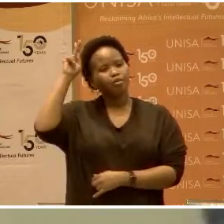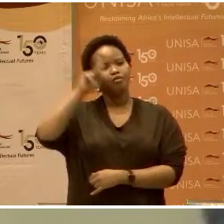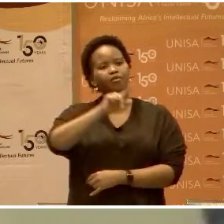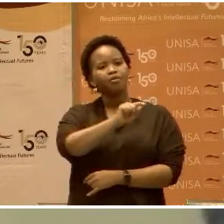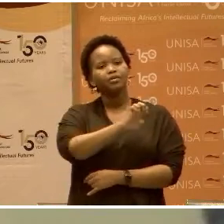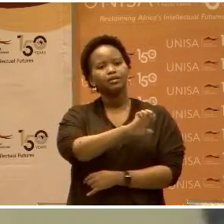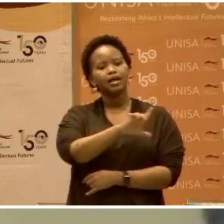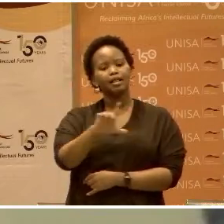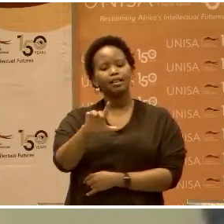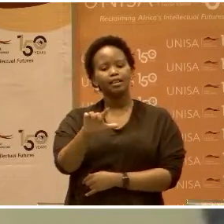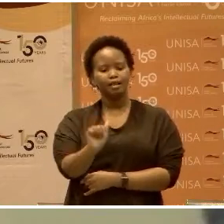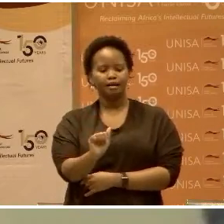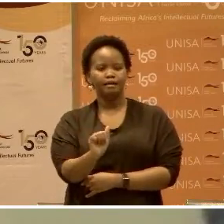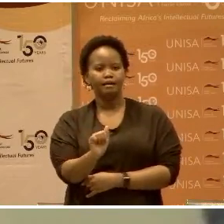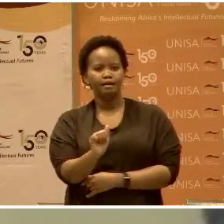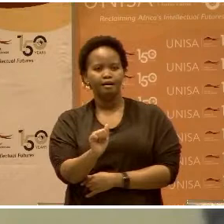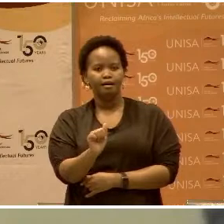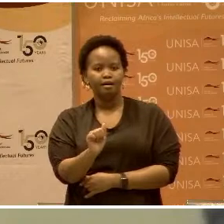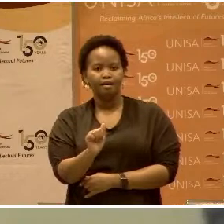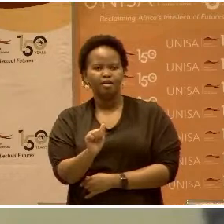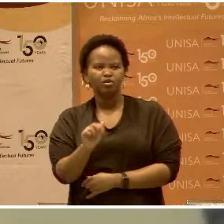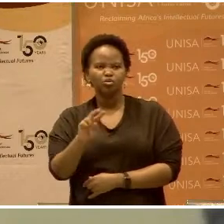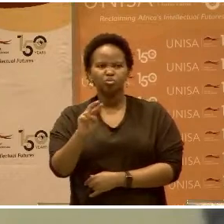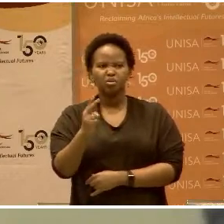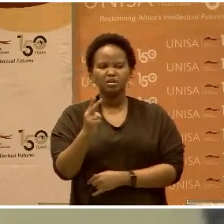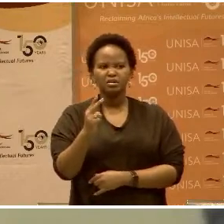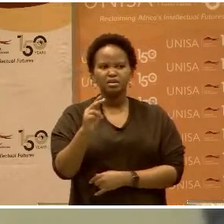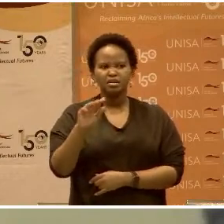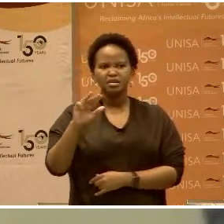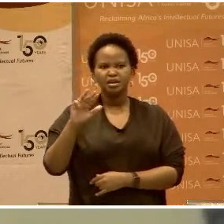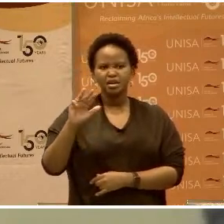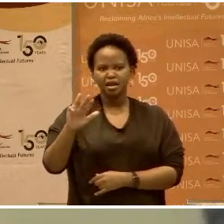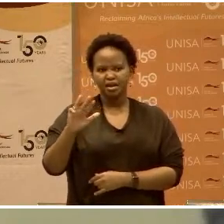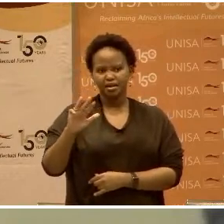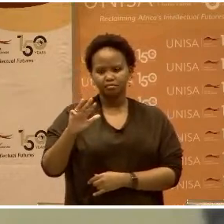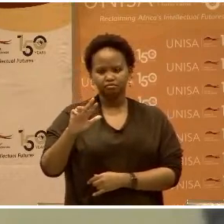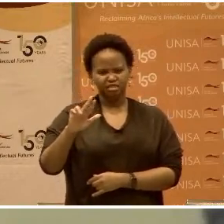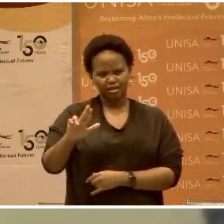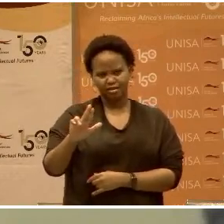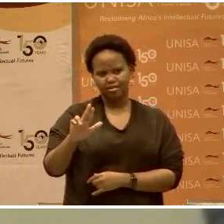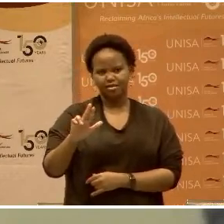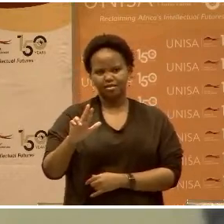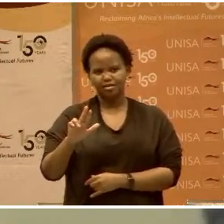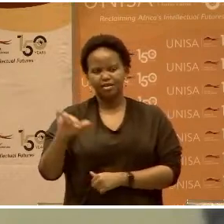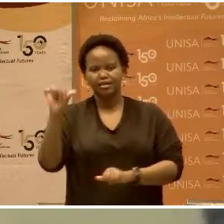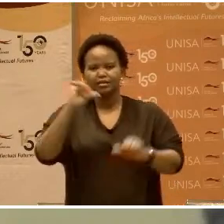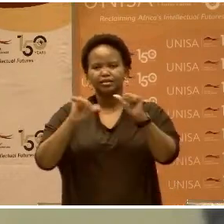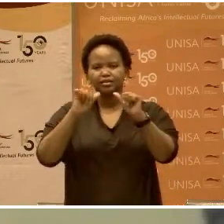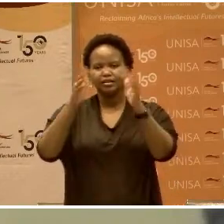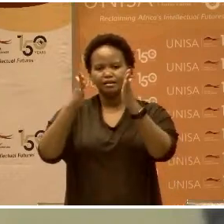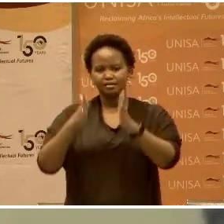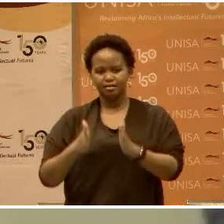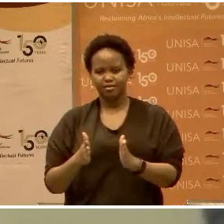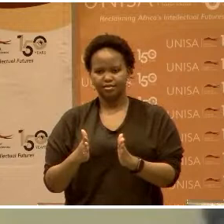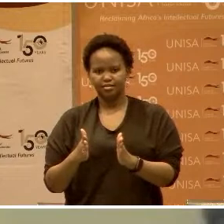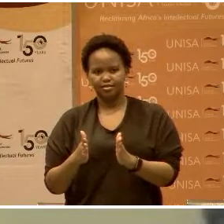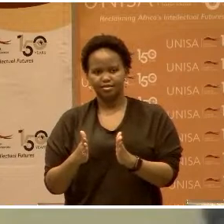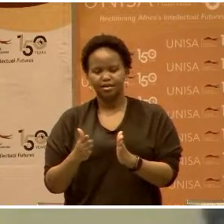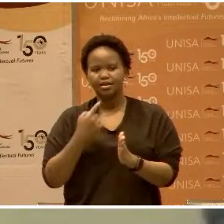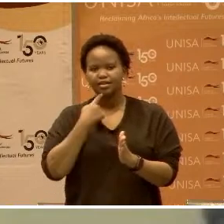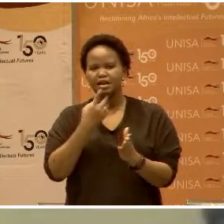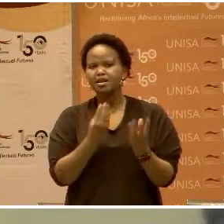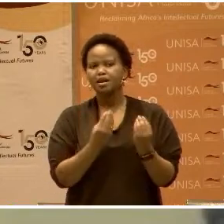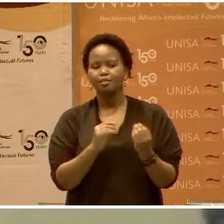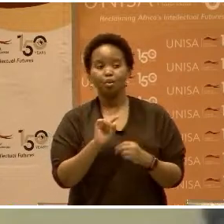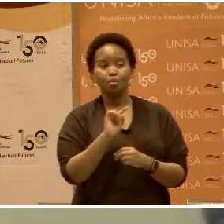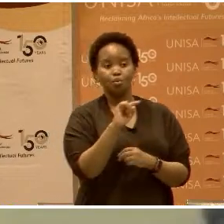rated the 28th scientist in Nigeria and by implication #1 in his university in